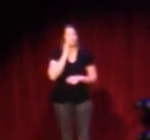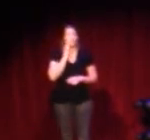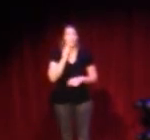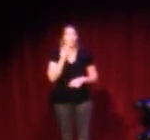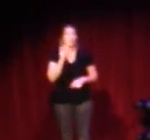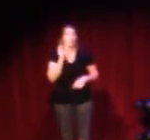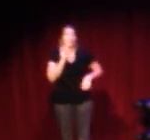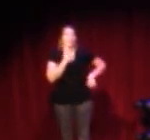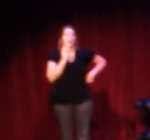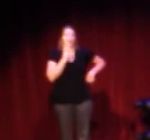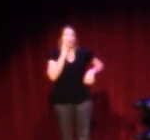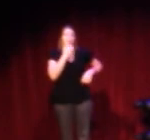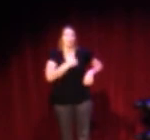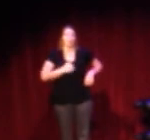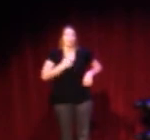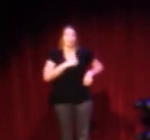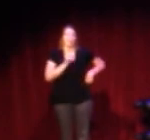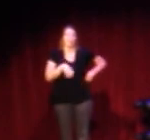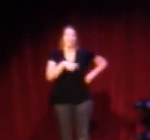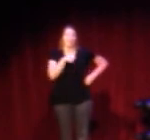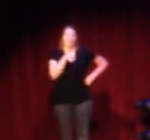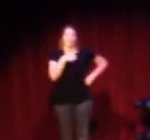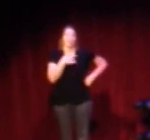Oh man, I'm going to regret this.